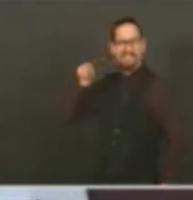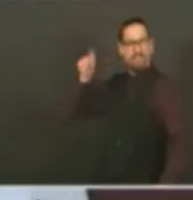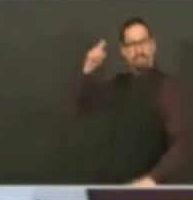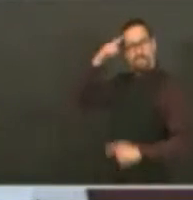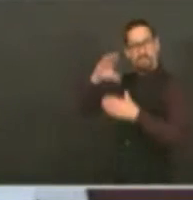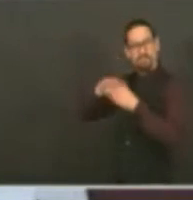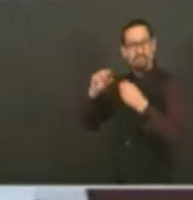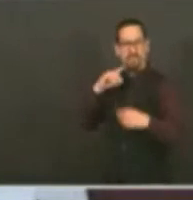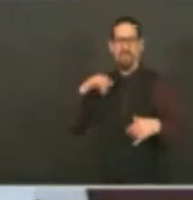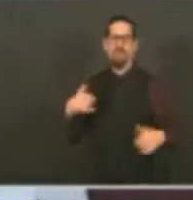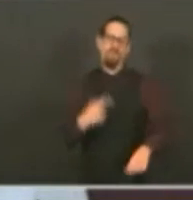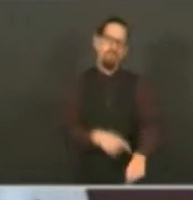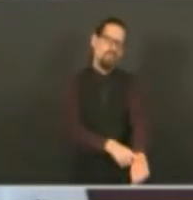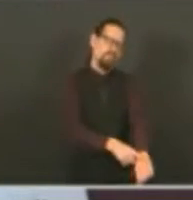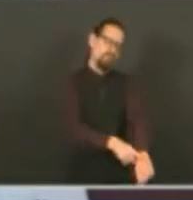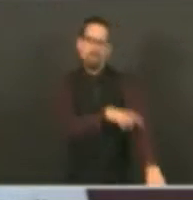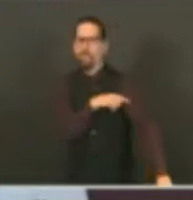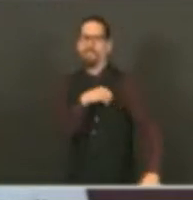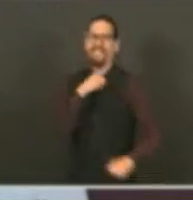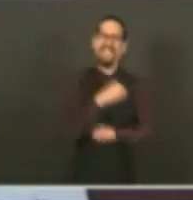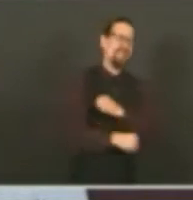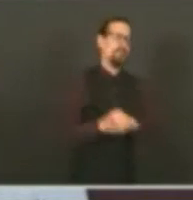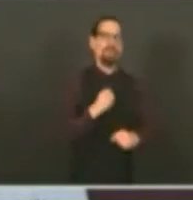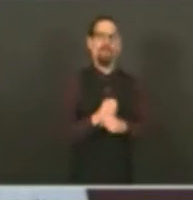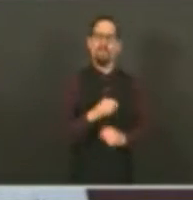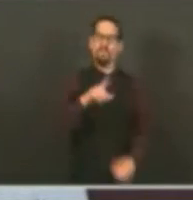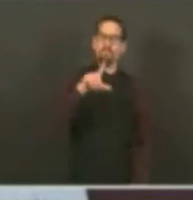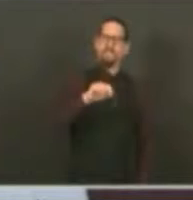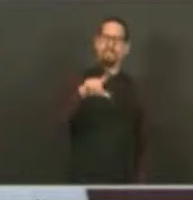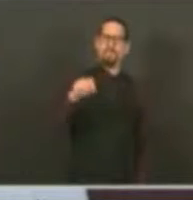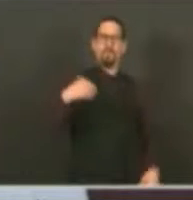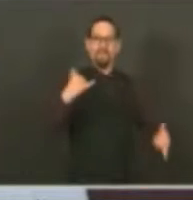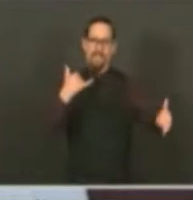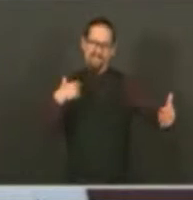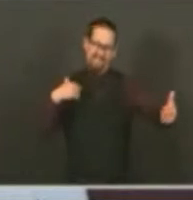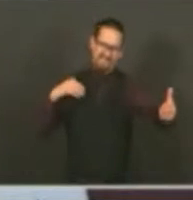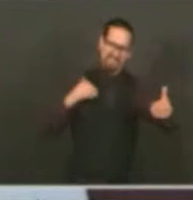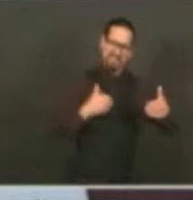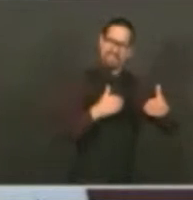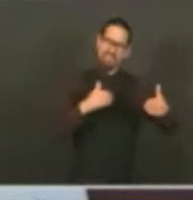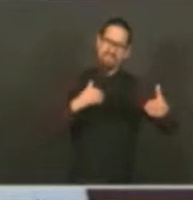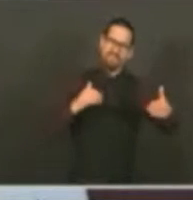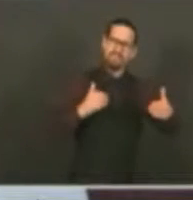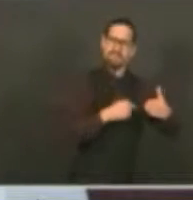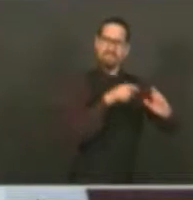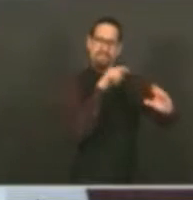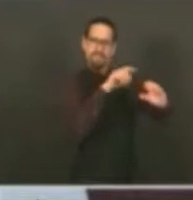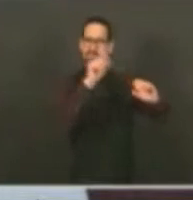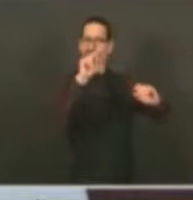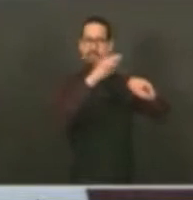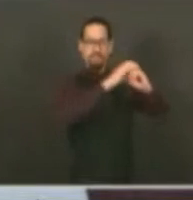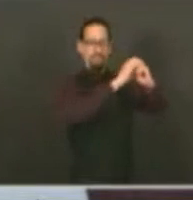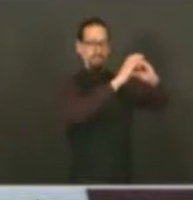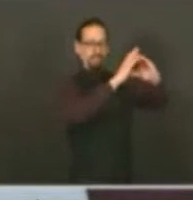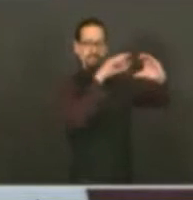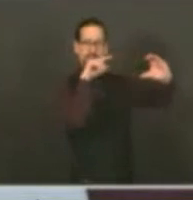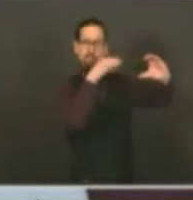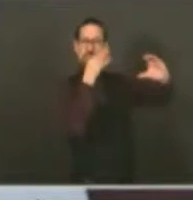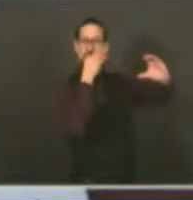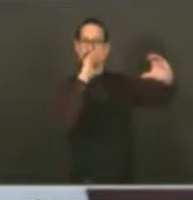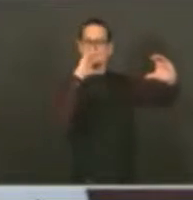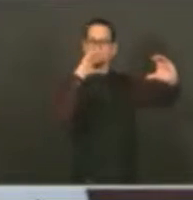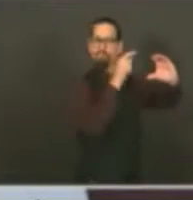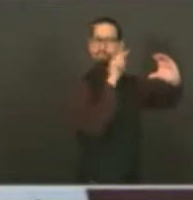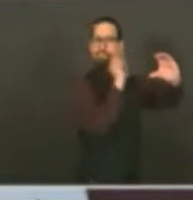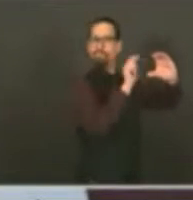me is really the beginning of the end, and I'm thrilled to give you an update today about the COVID vaccine. So to step back for a moment, I want to share with you the 4